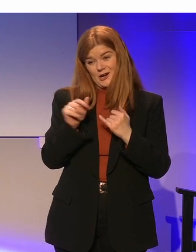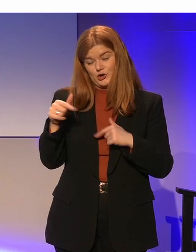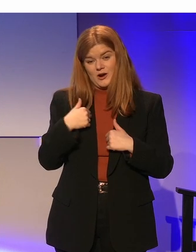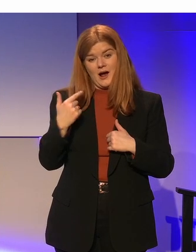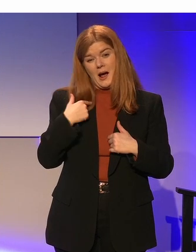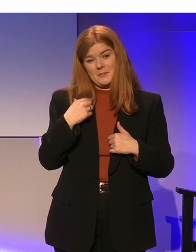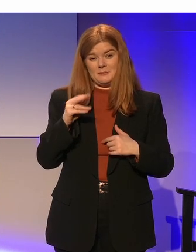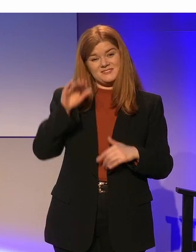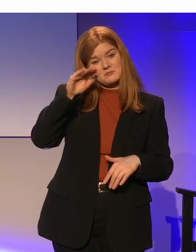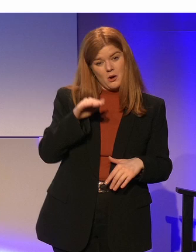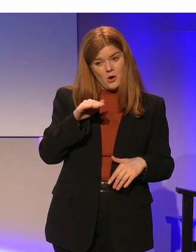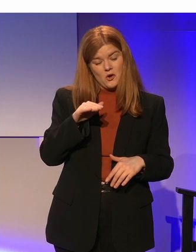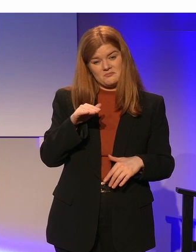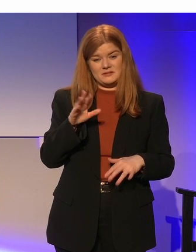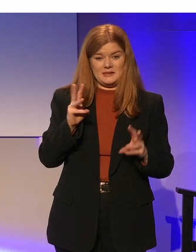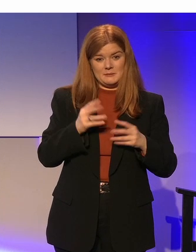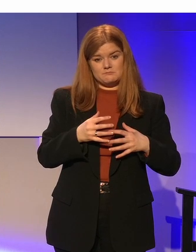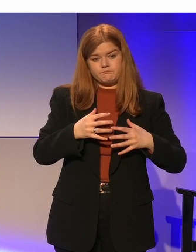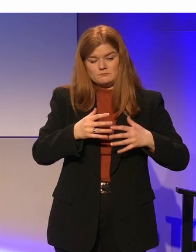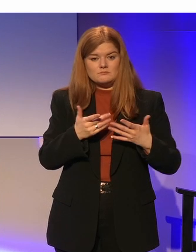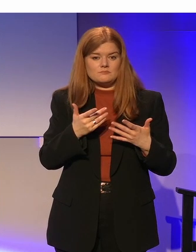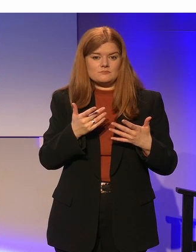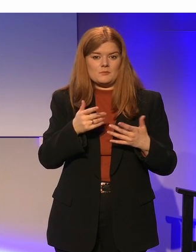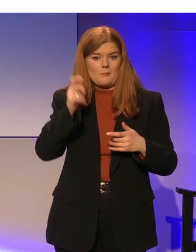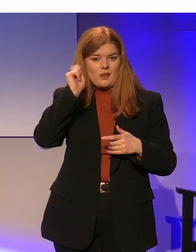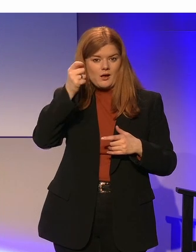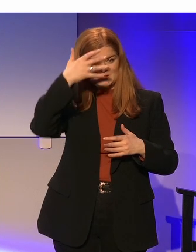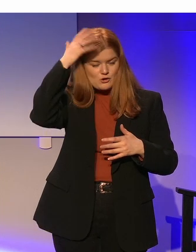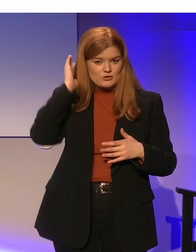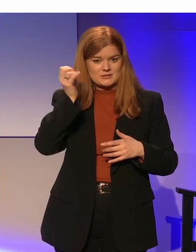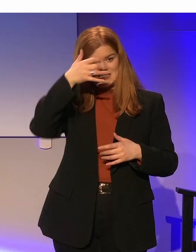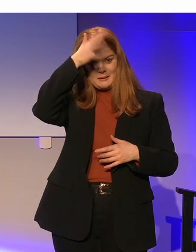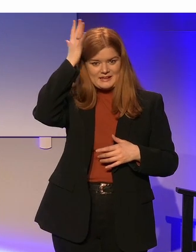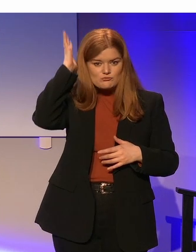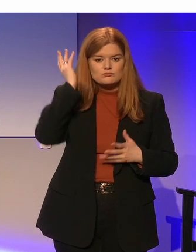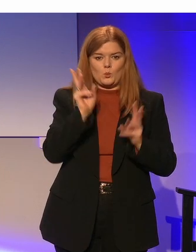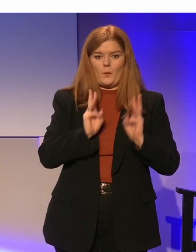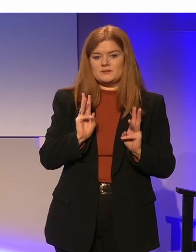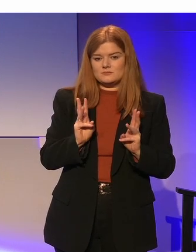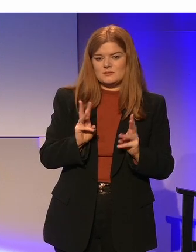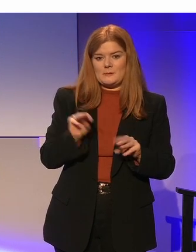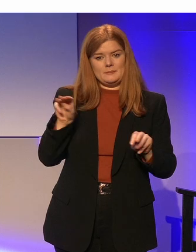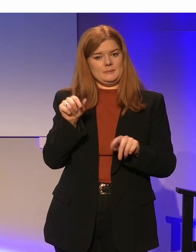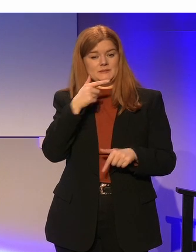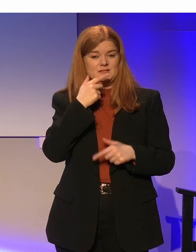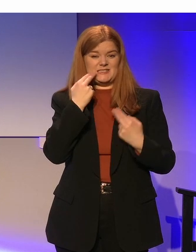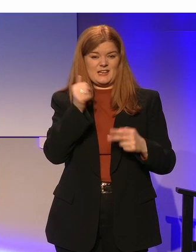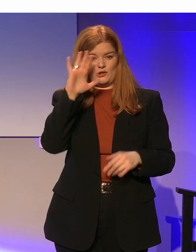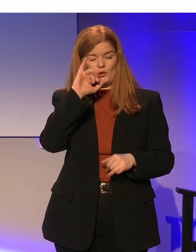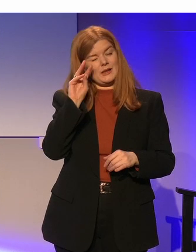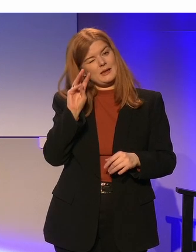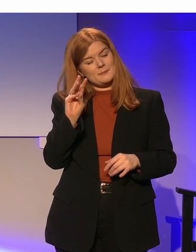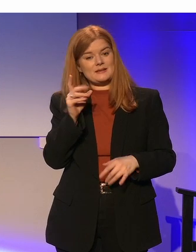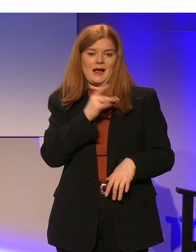her, I'm a rather small, slightly plump, blonde-haired, spiky-haired woman who people say